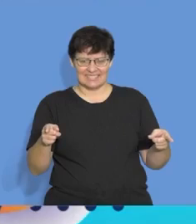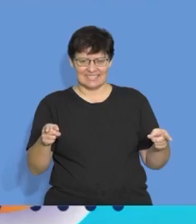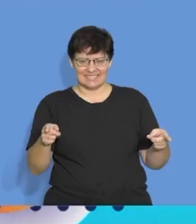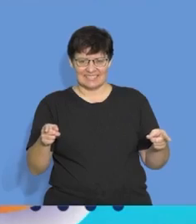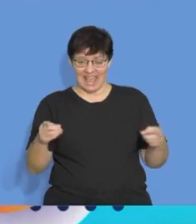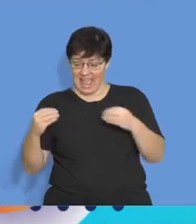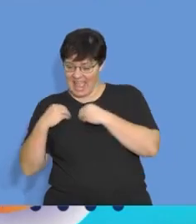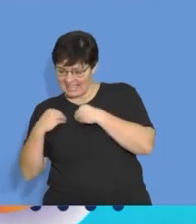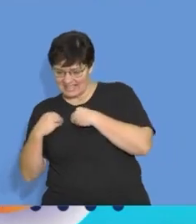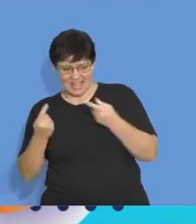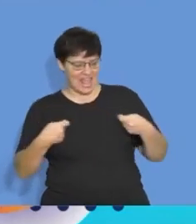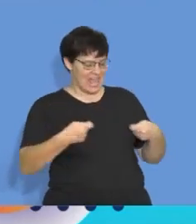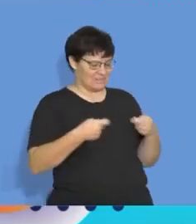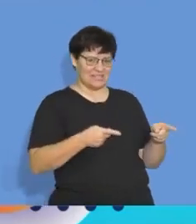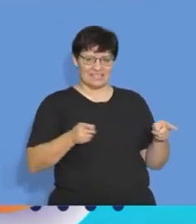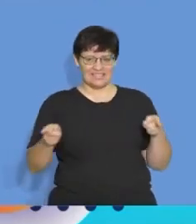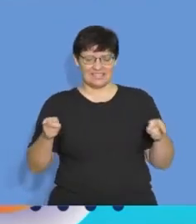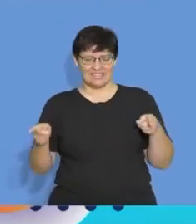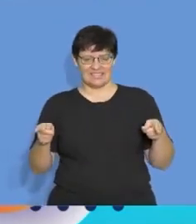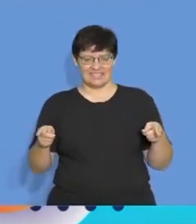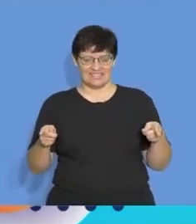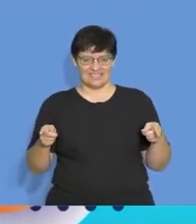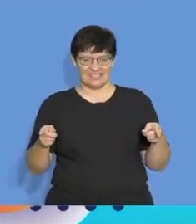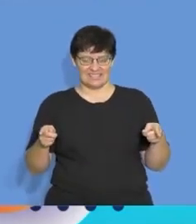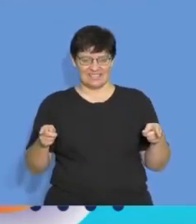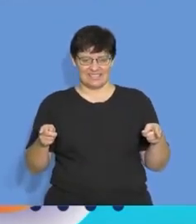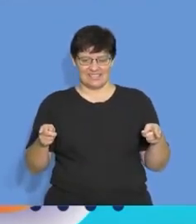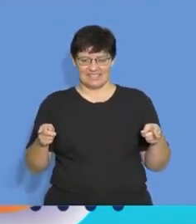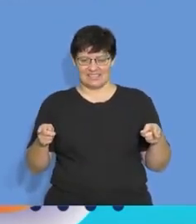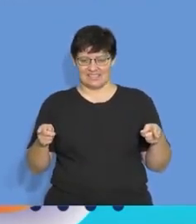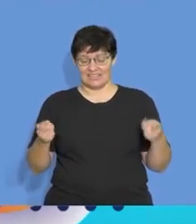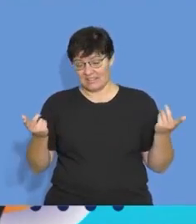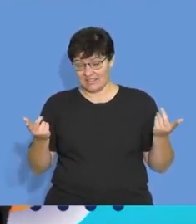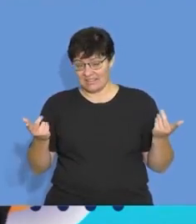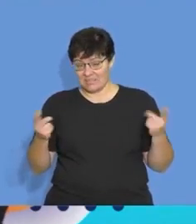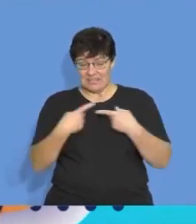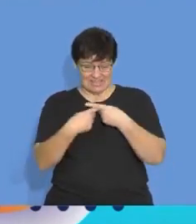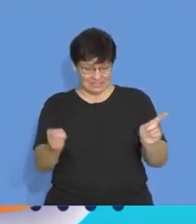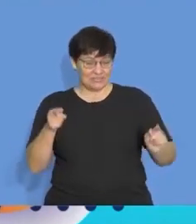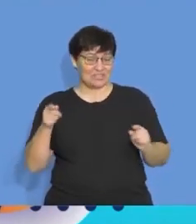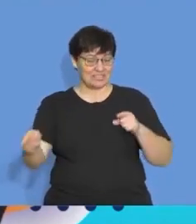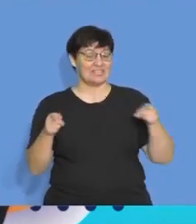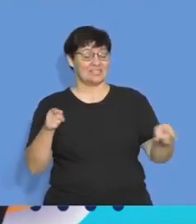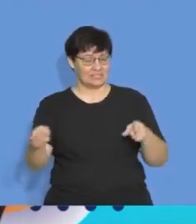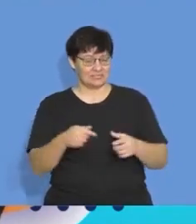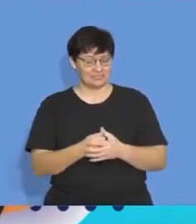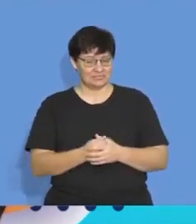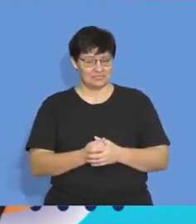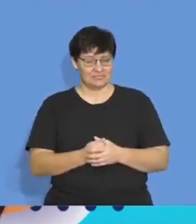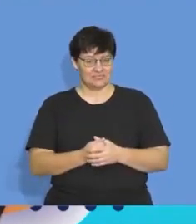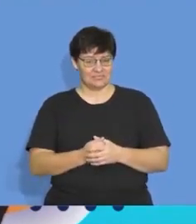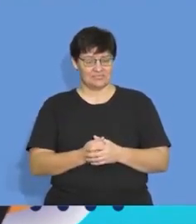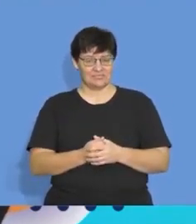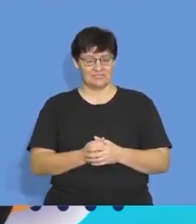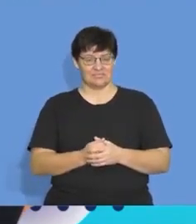right? So, periodic purchases expense, perpetual stock account, trading stock